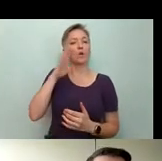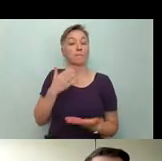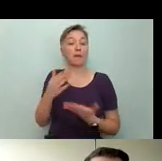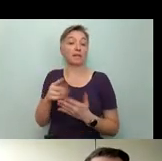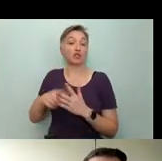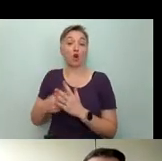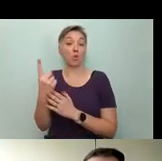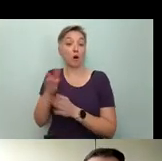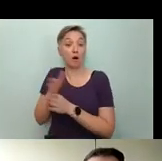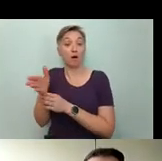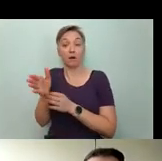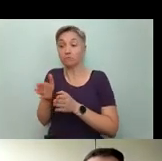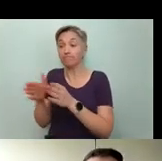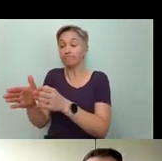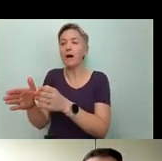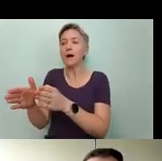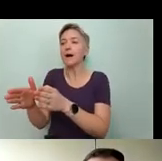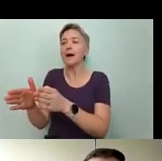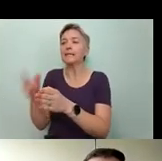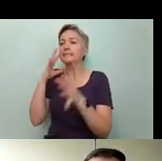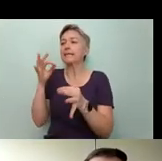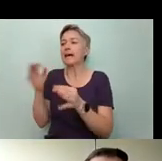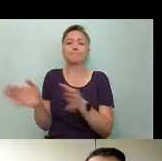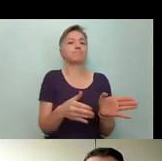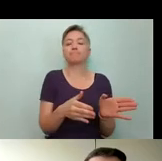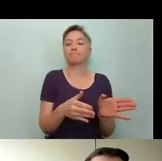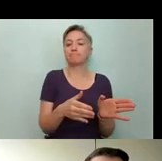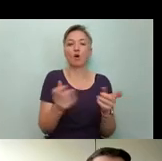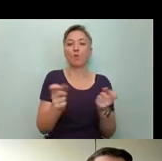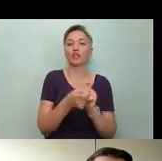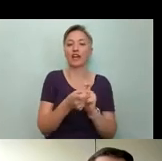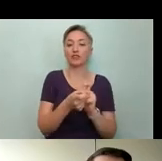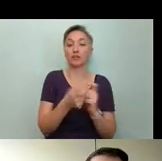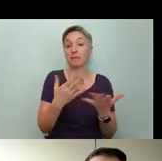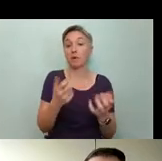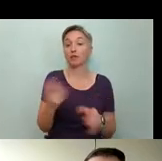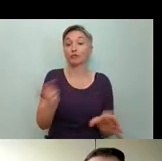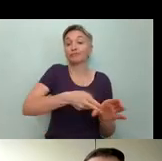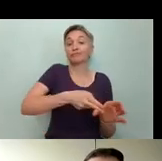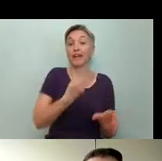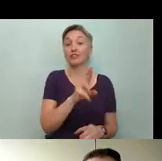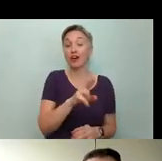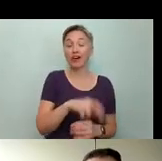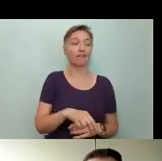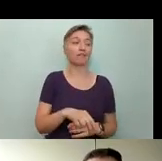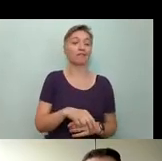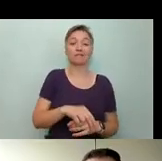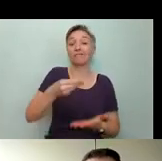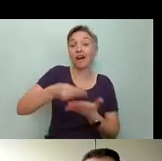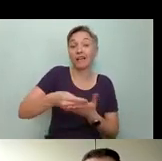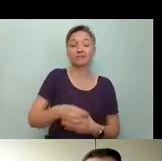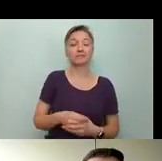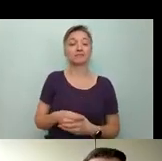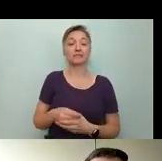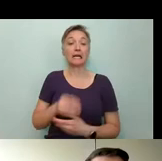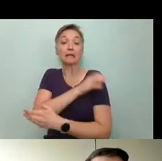and decide, you know what, I want to do something else with my career. I want to make a shift over to HR, to finance, to the clinical side.